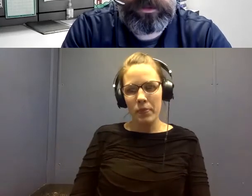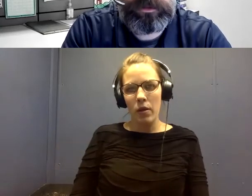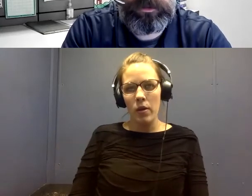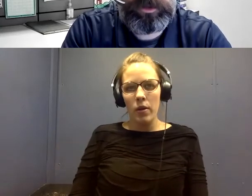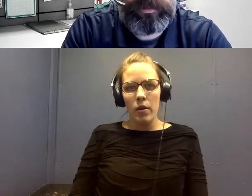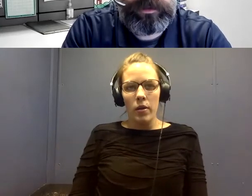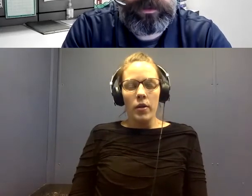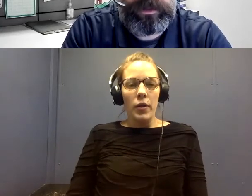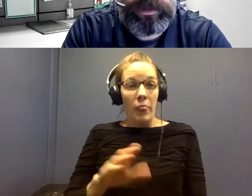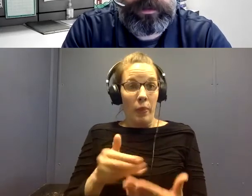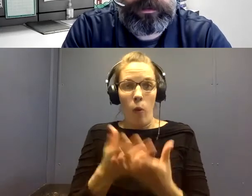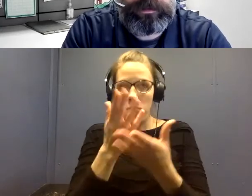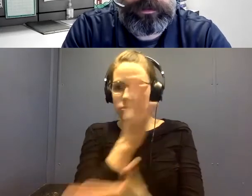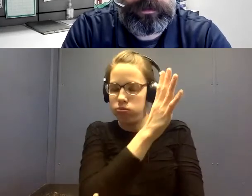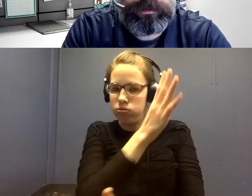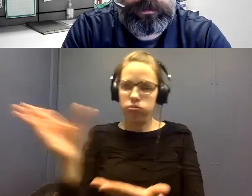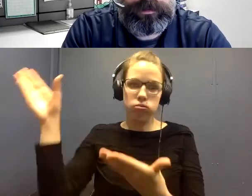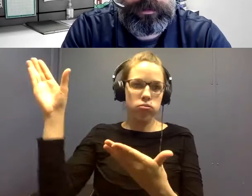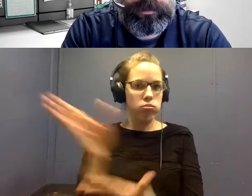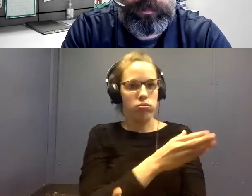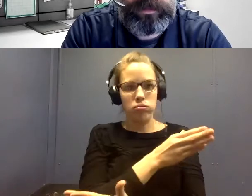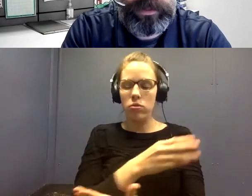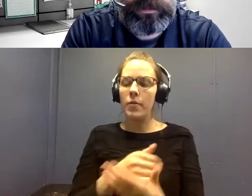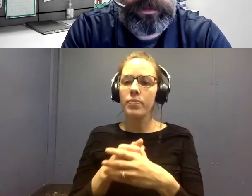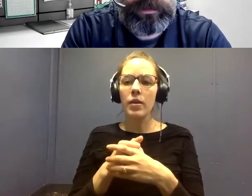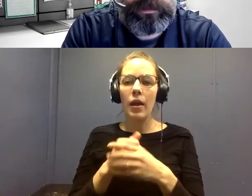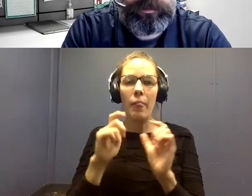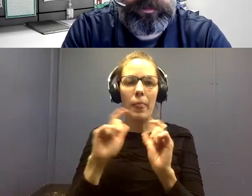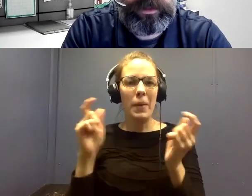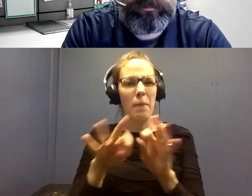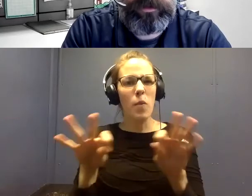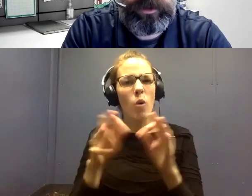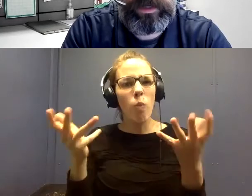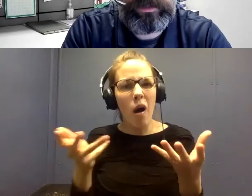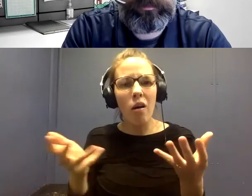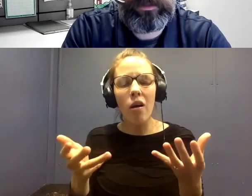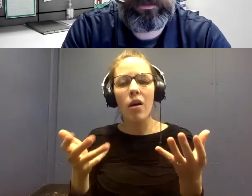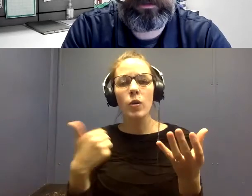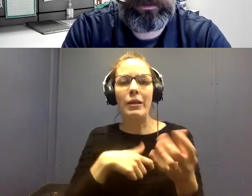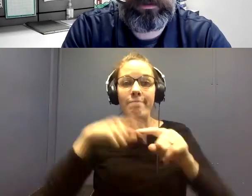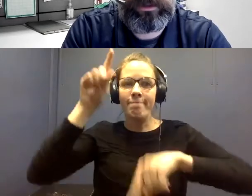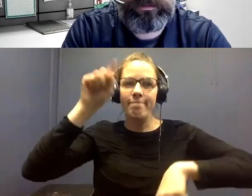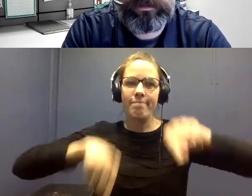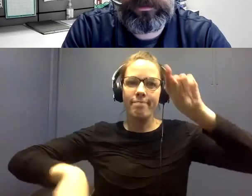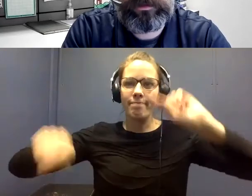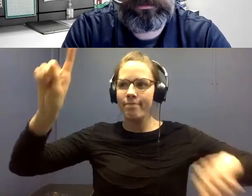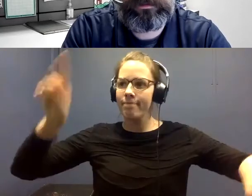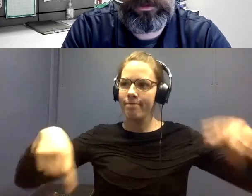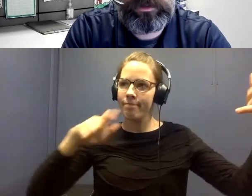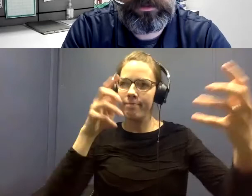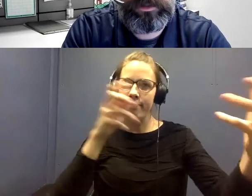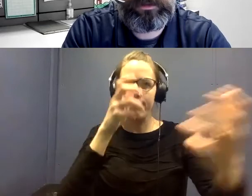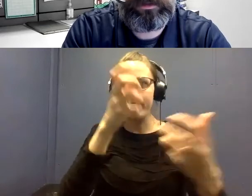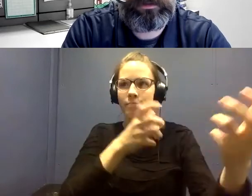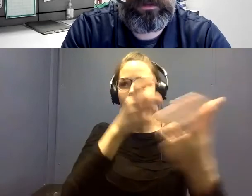just the whole gamut there. I think the big piece is that we've become very dynamic in looking at these things as